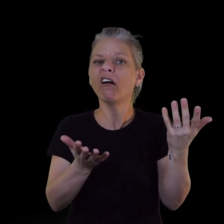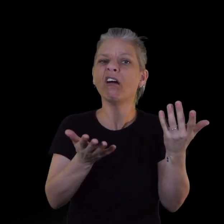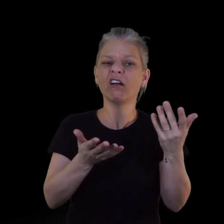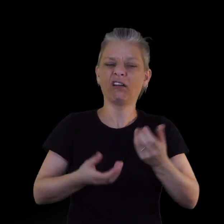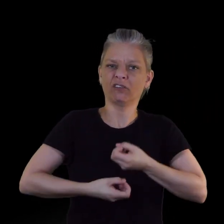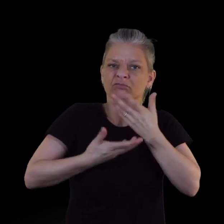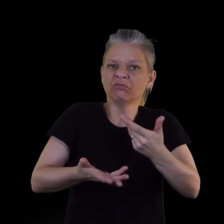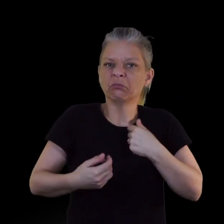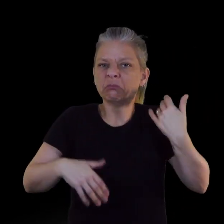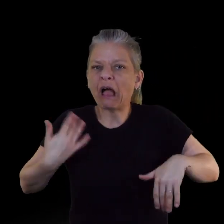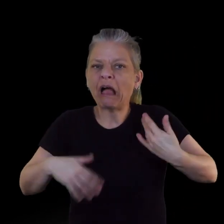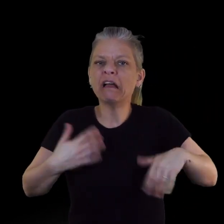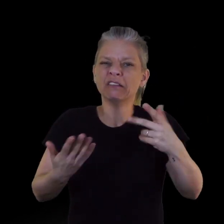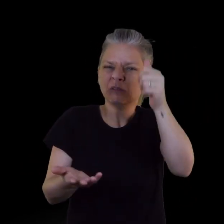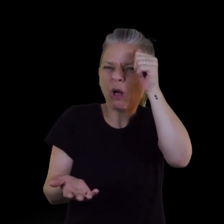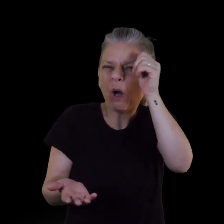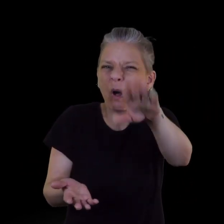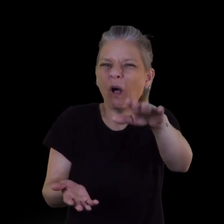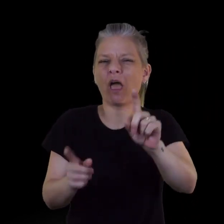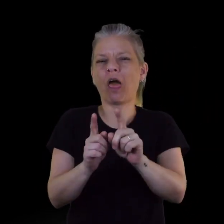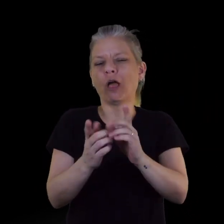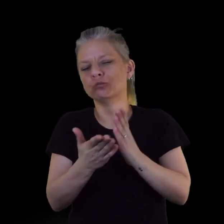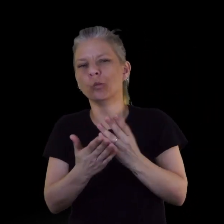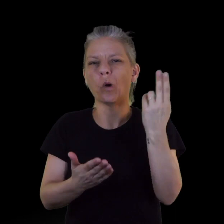document my pain, like a true artist.